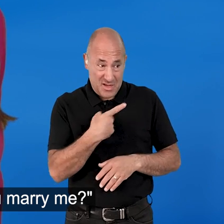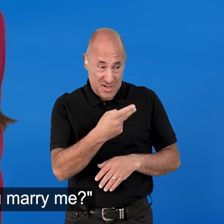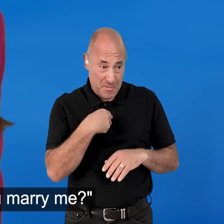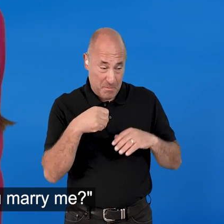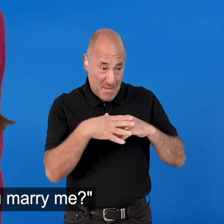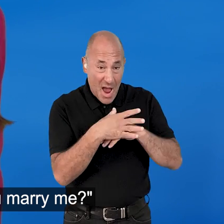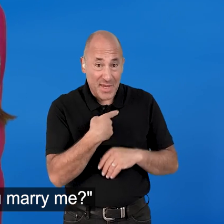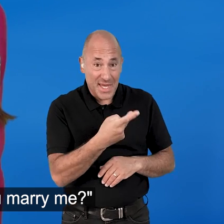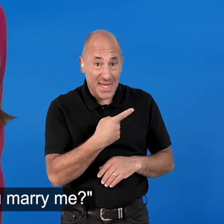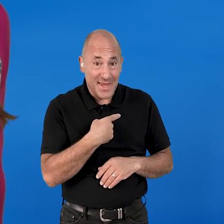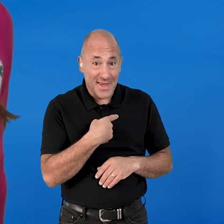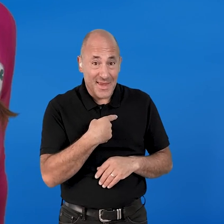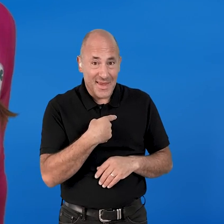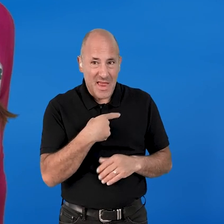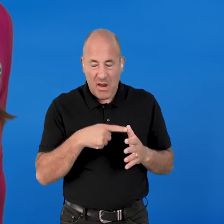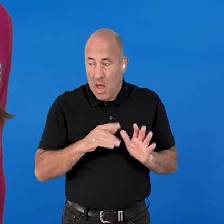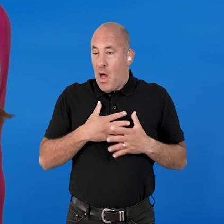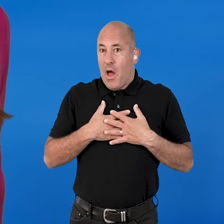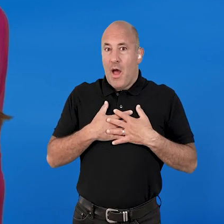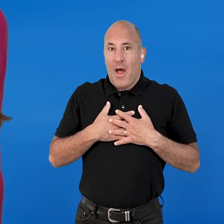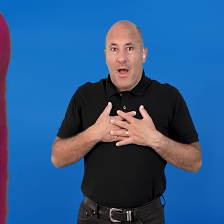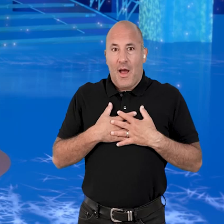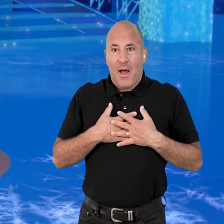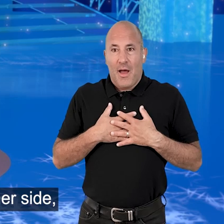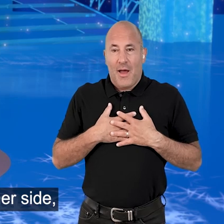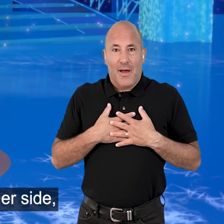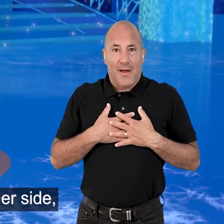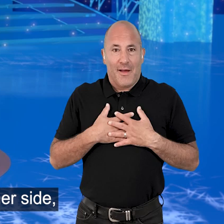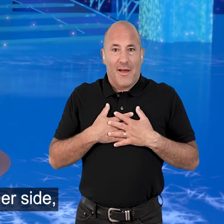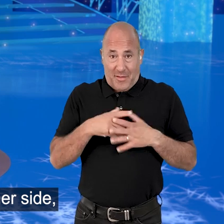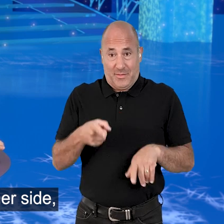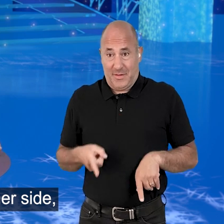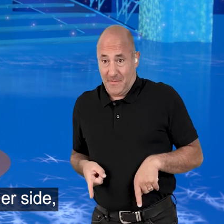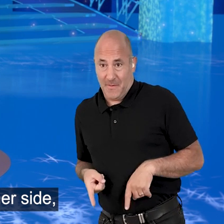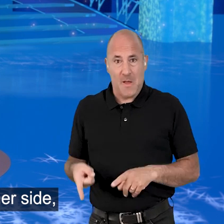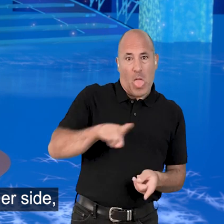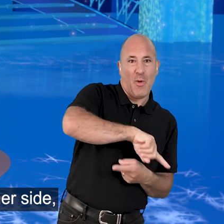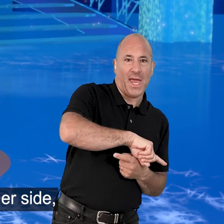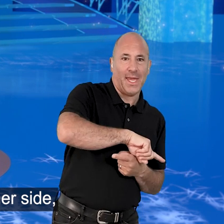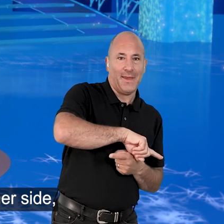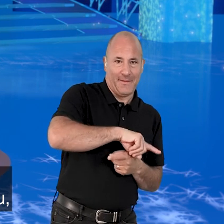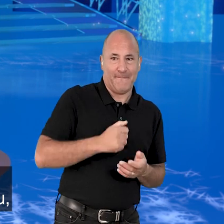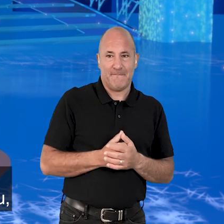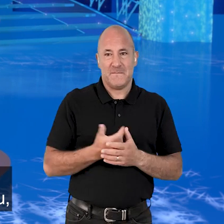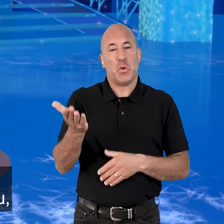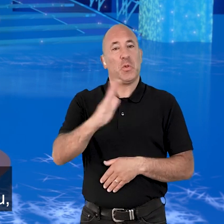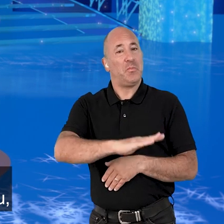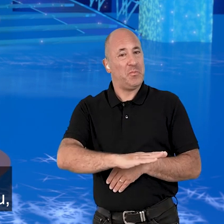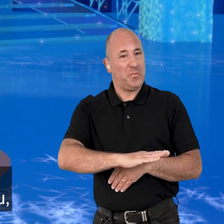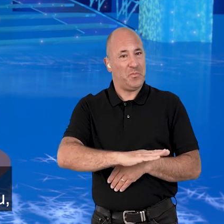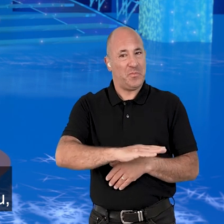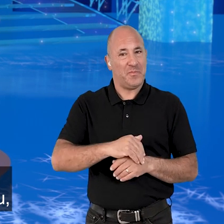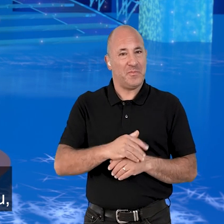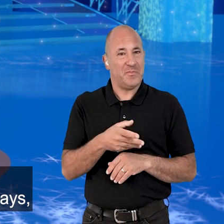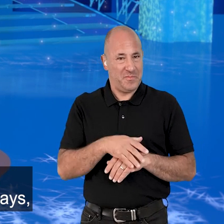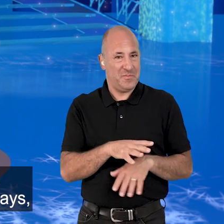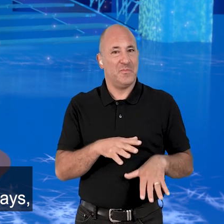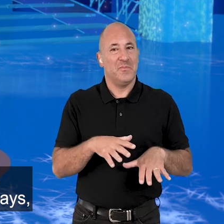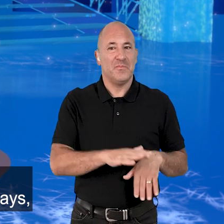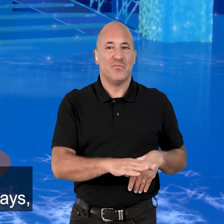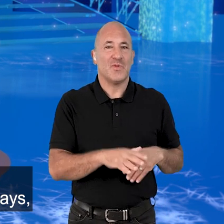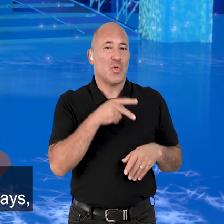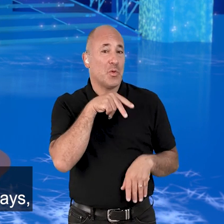marry me?" Anna is so flattered. Take your legs around to the other side. Hold onto your knee. Take your hand